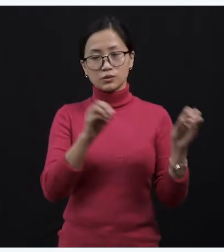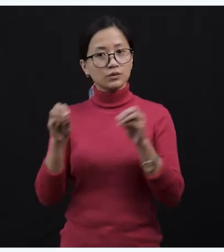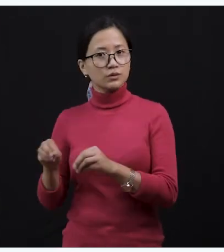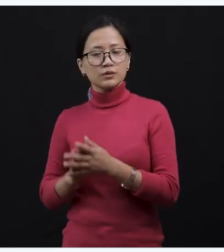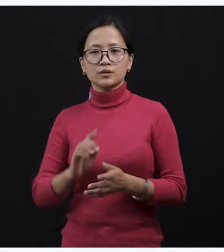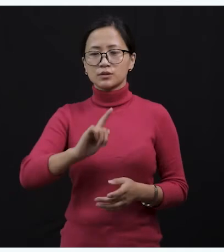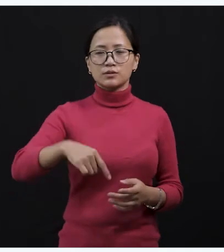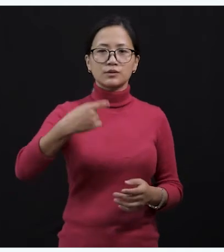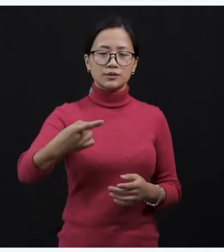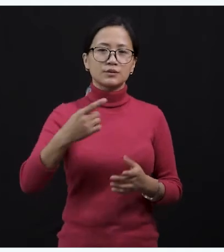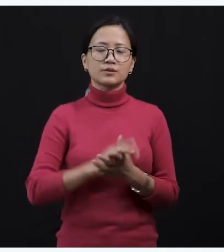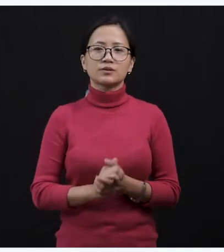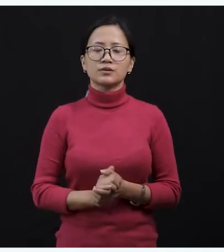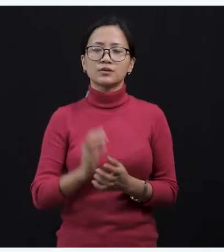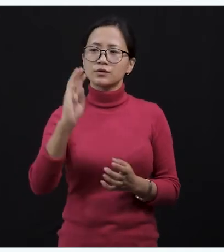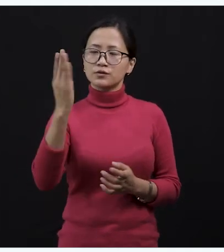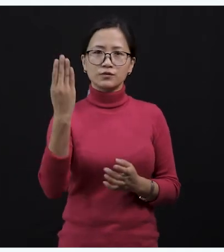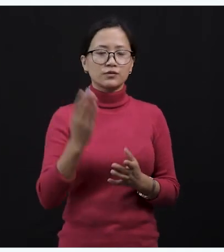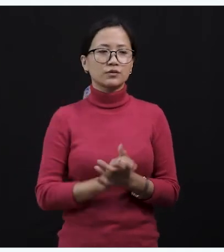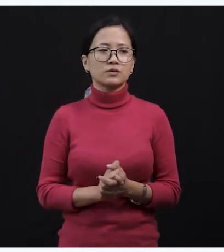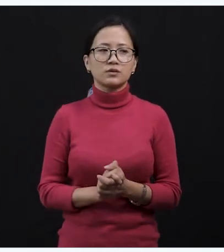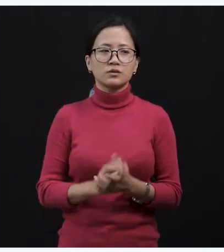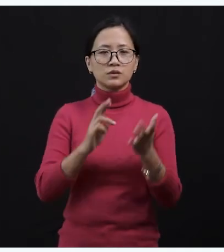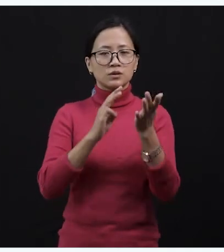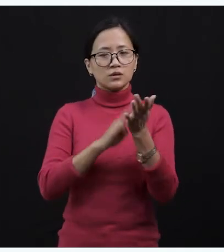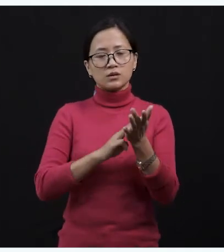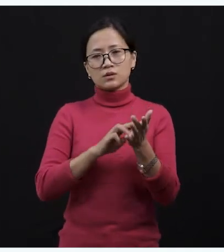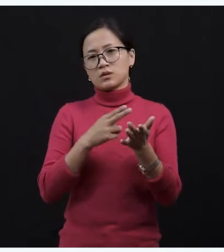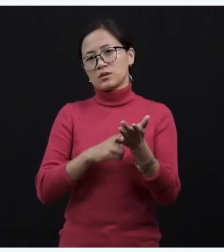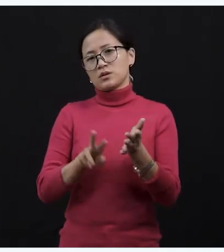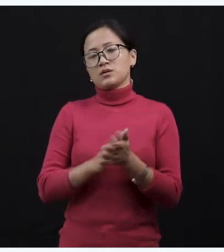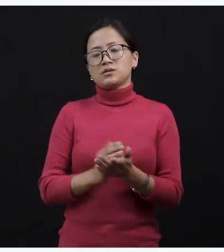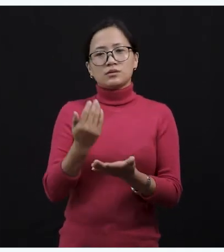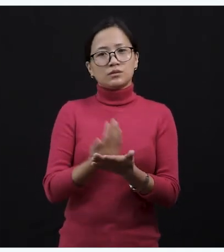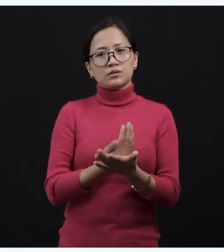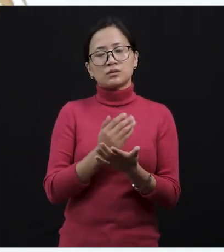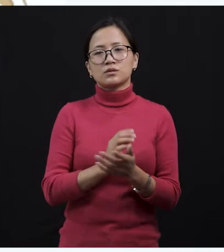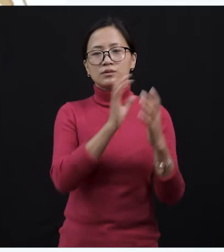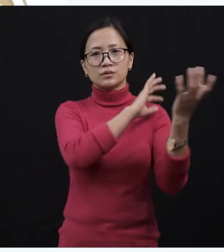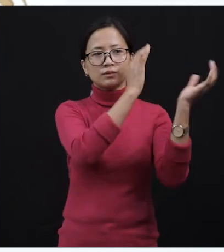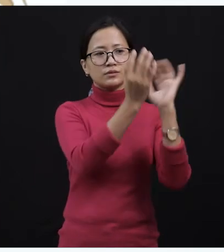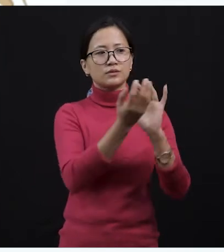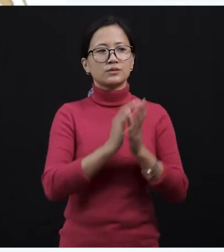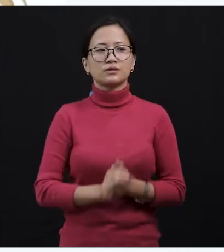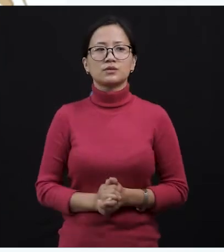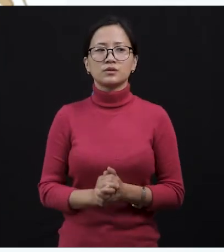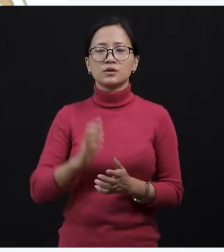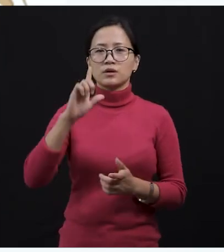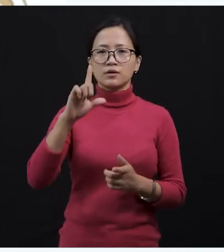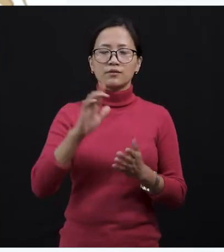on to our fourth natural resources of the earth, it is